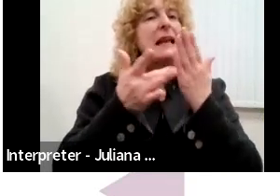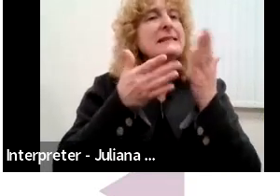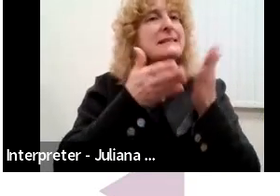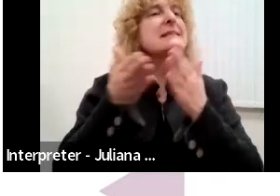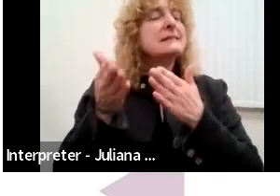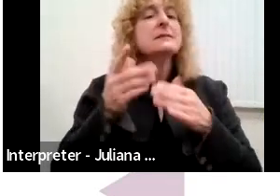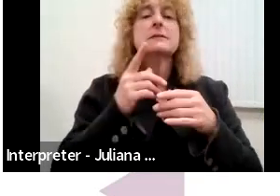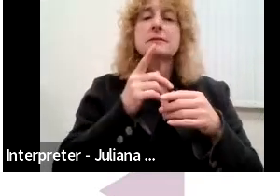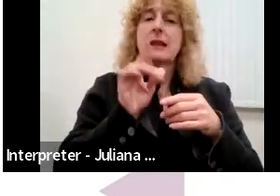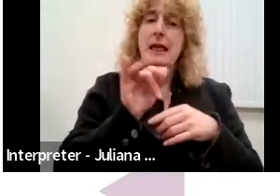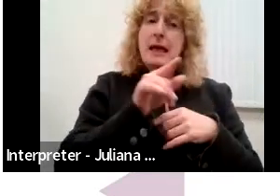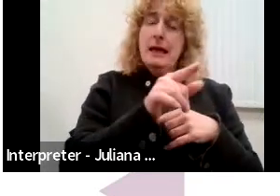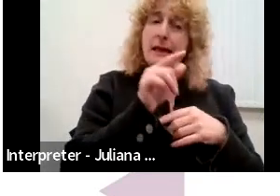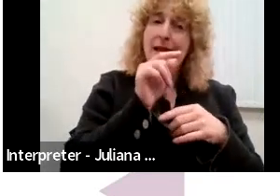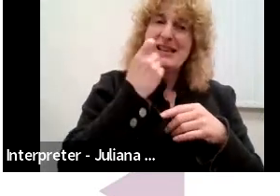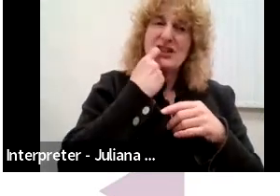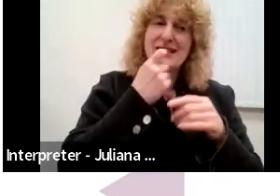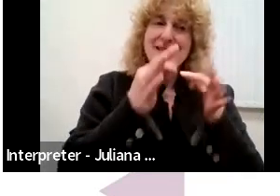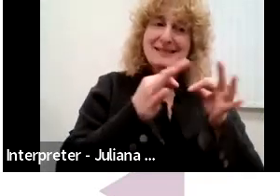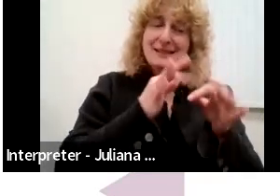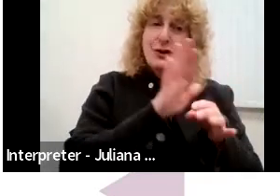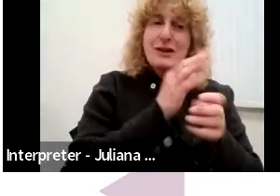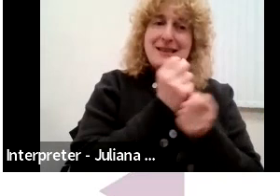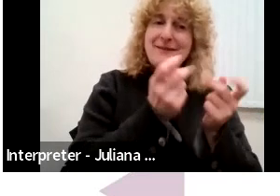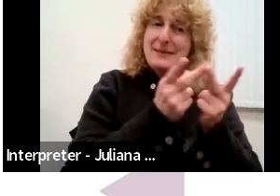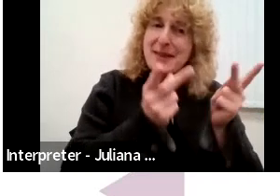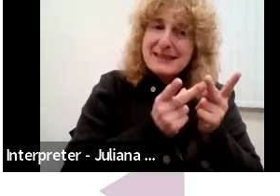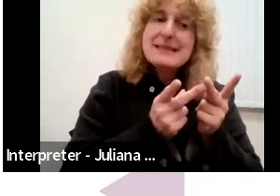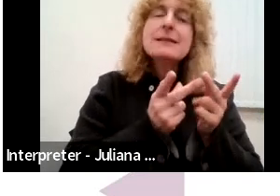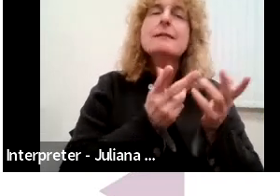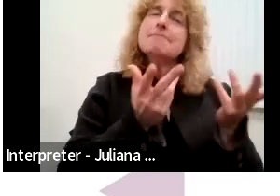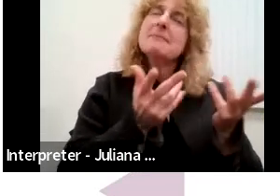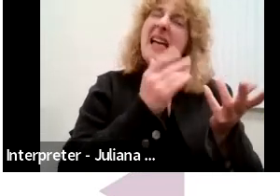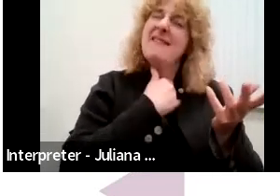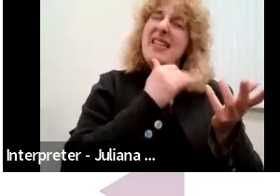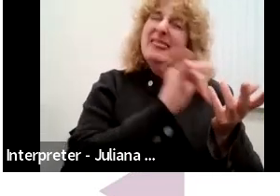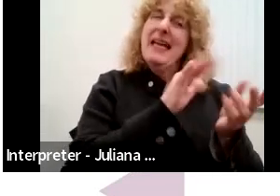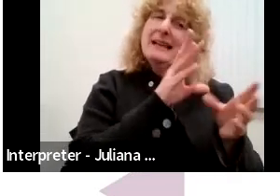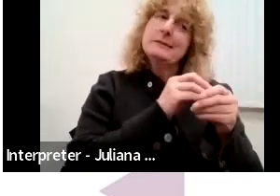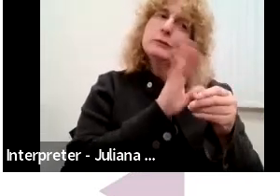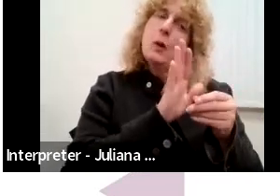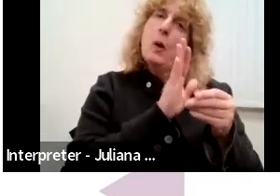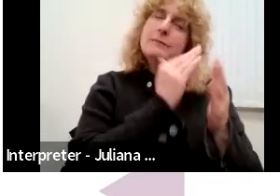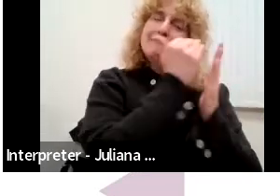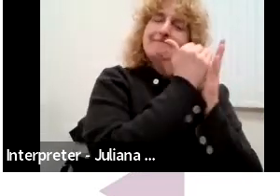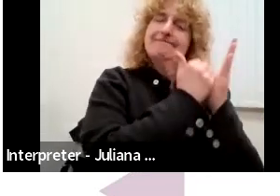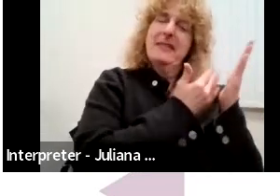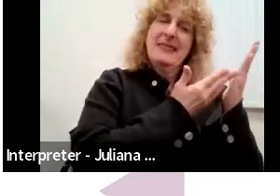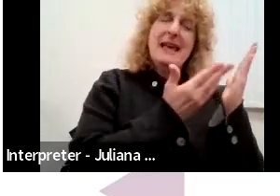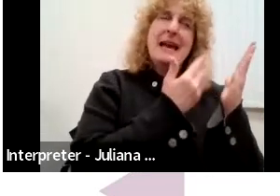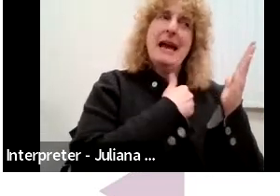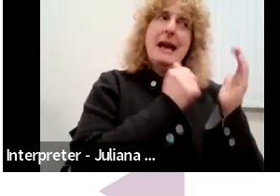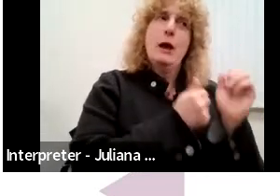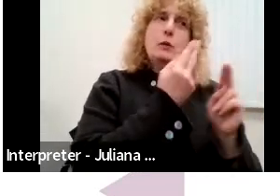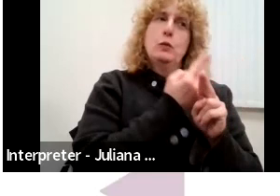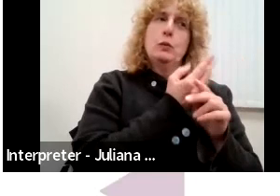as Amy just described, her safe space. So even having that in your toolkit per se to be able to use that as a